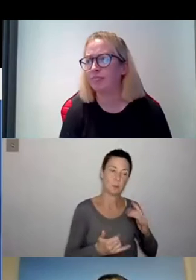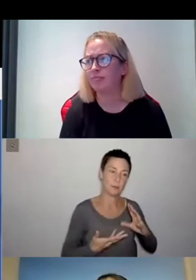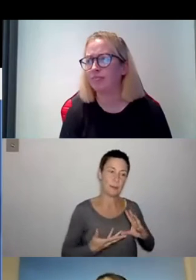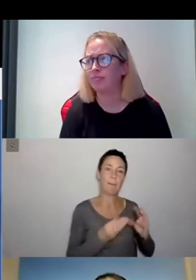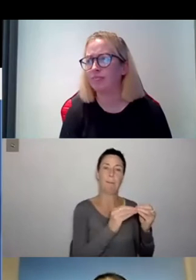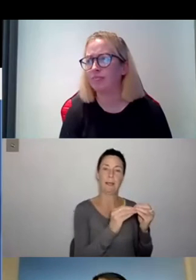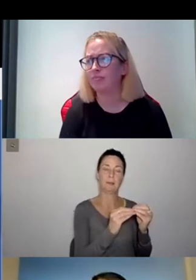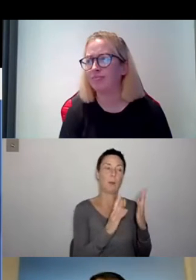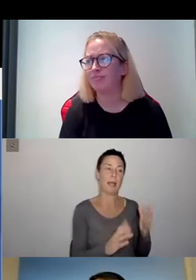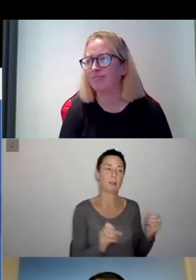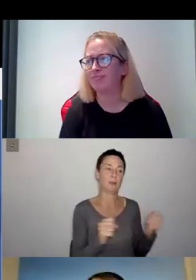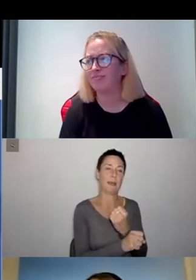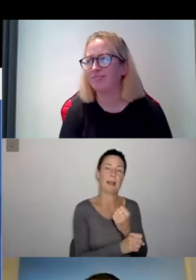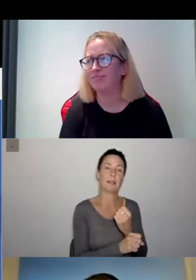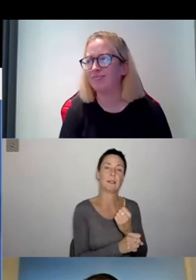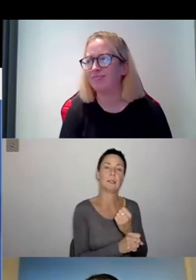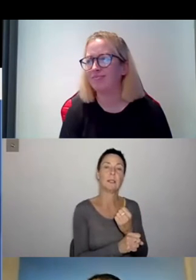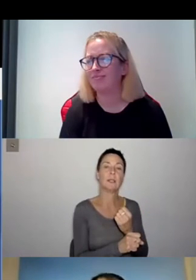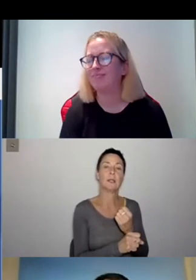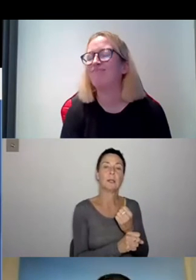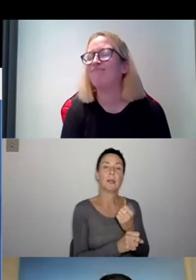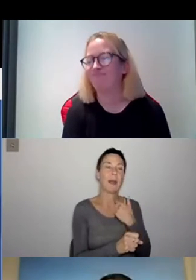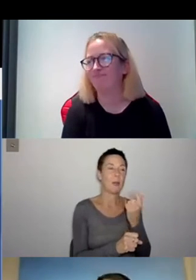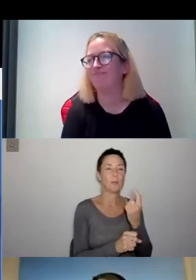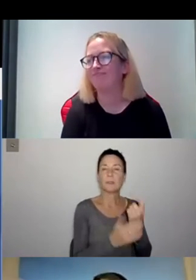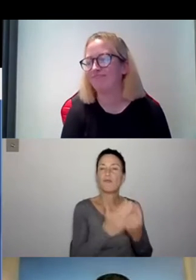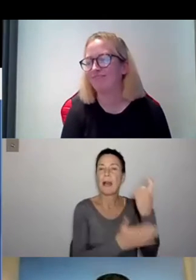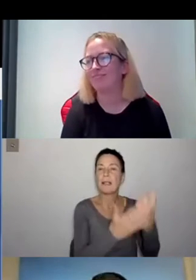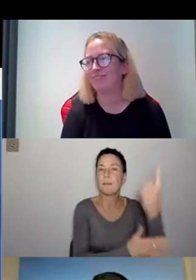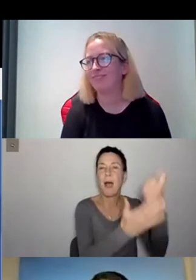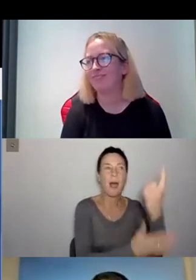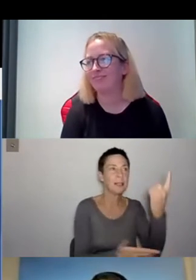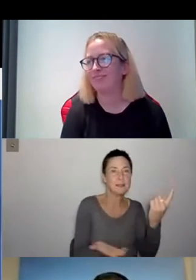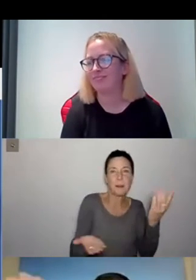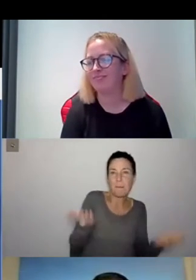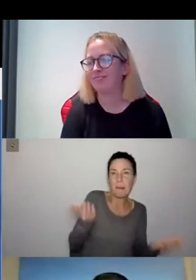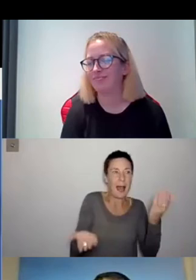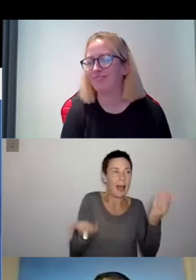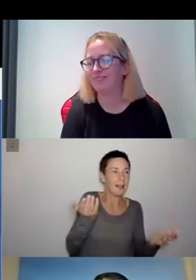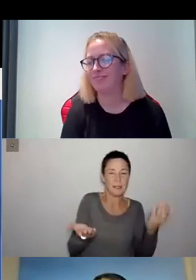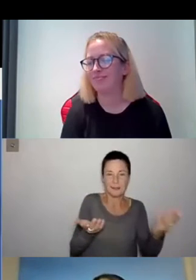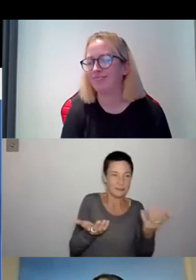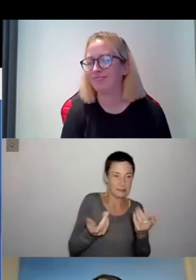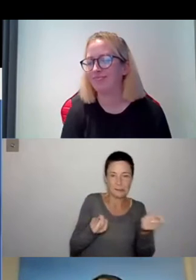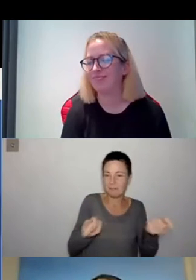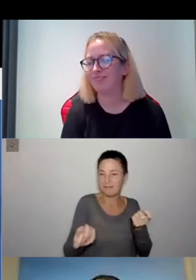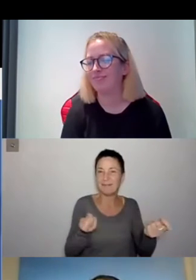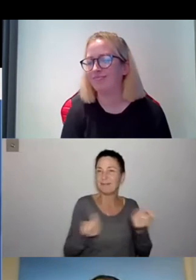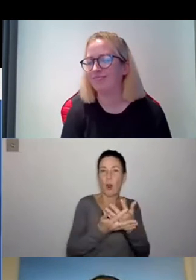that stimuli presented was randomized and counterbalanced and all those other things that makes a lot of cool things to